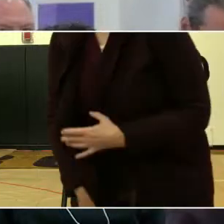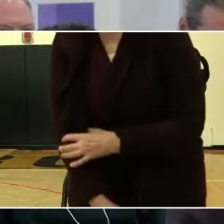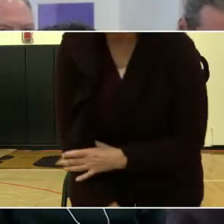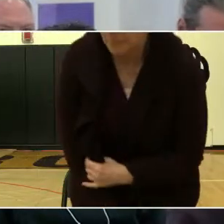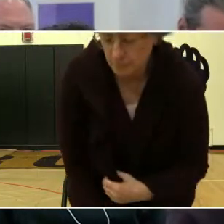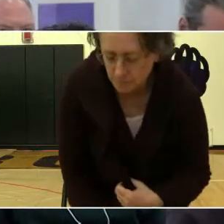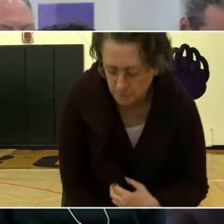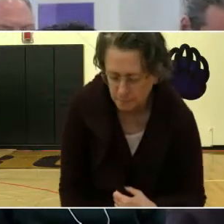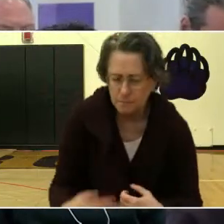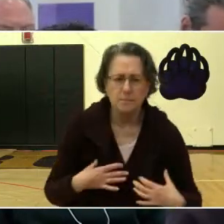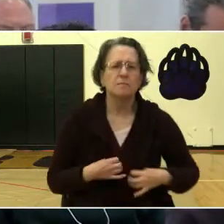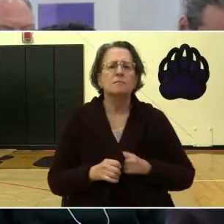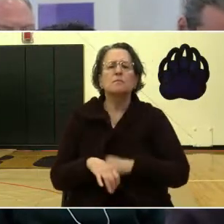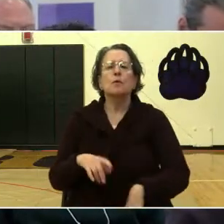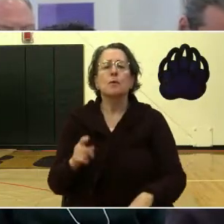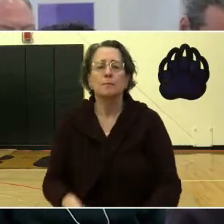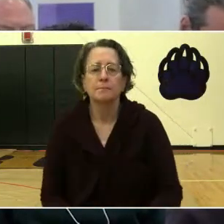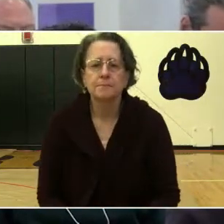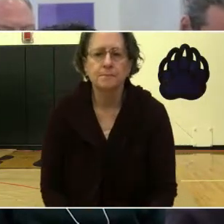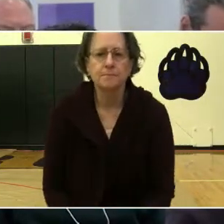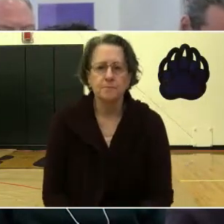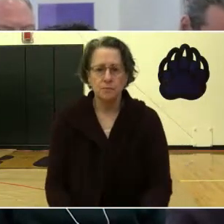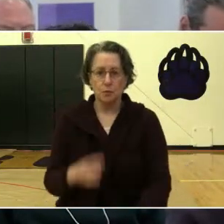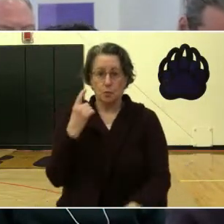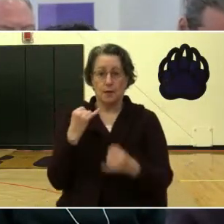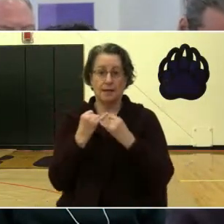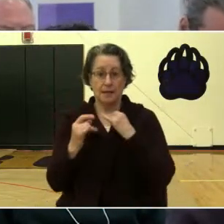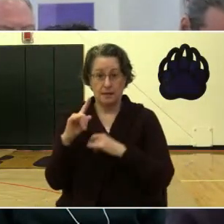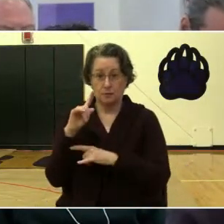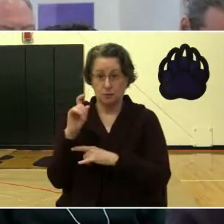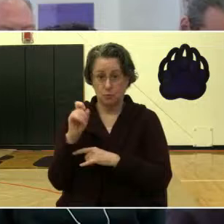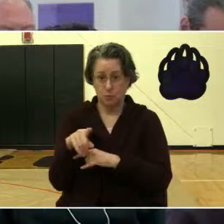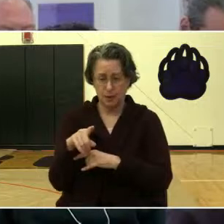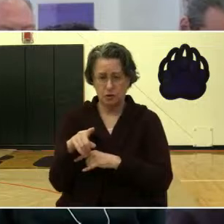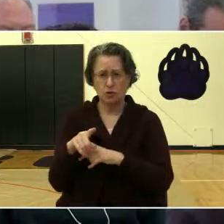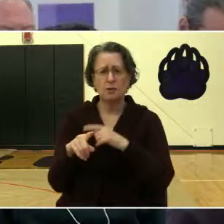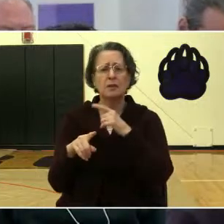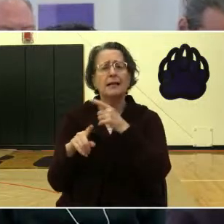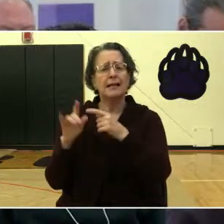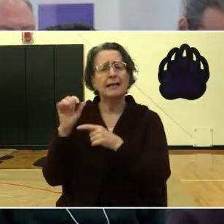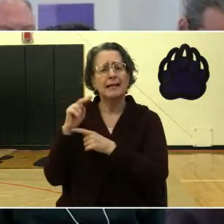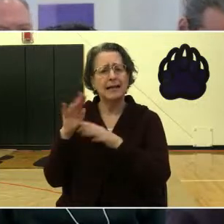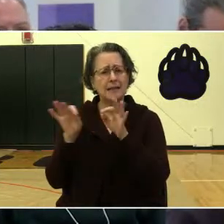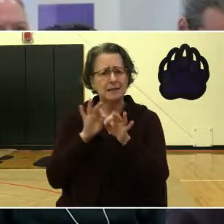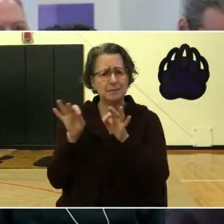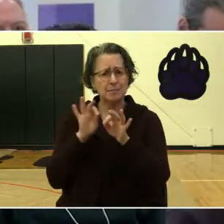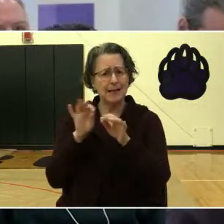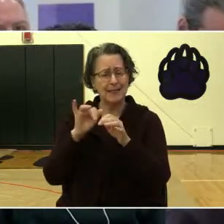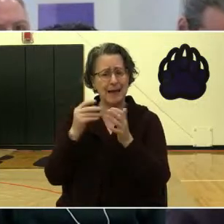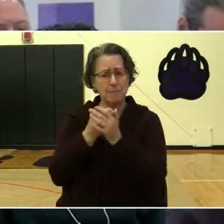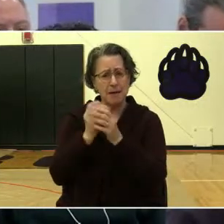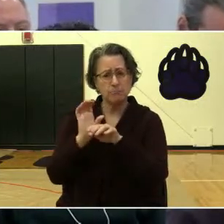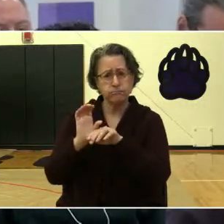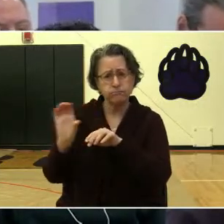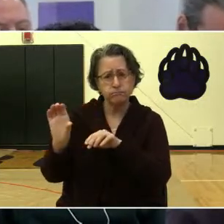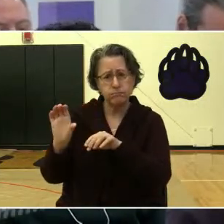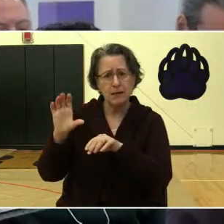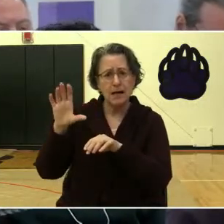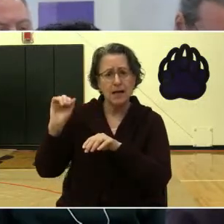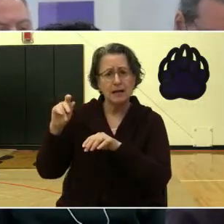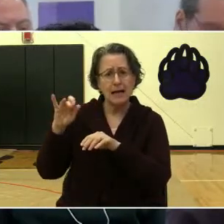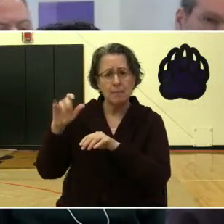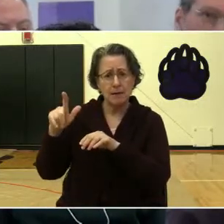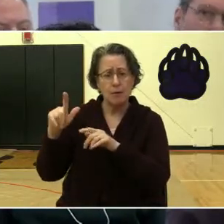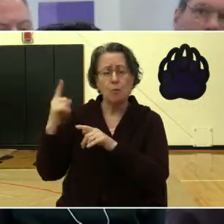thing for this moment is um Ian stated that these were funds generally set aside for a capital project but Elizabeth you mentioned that the